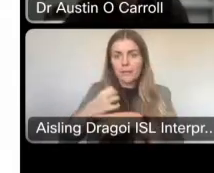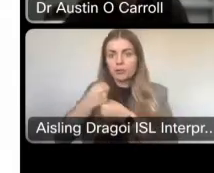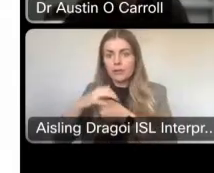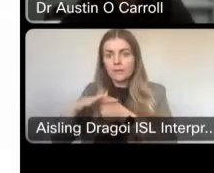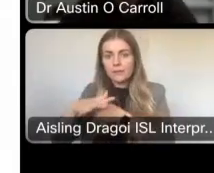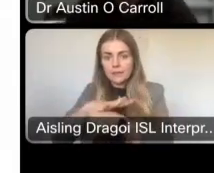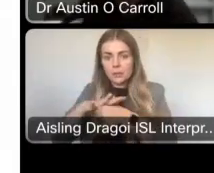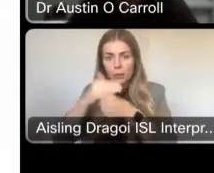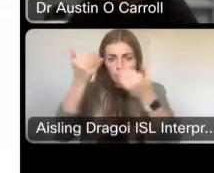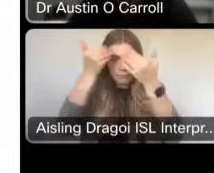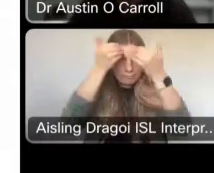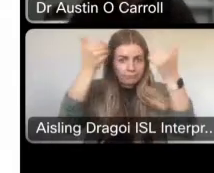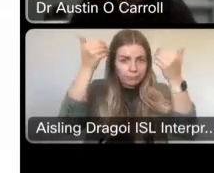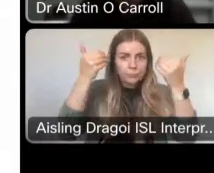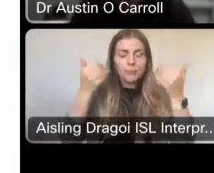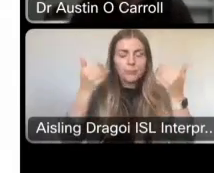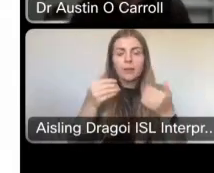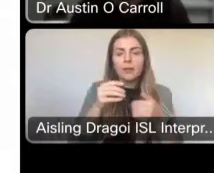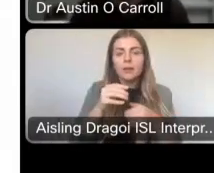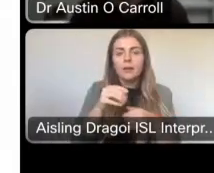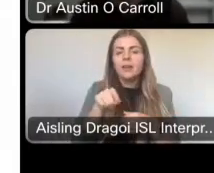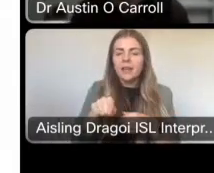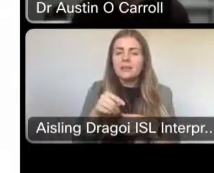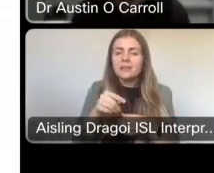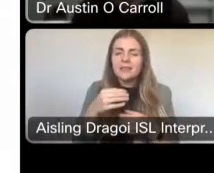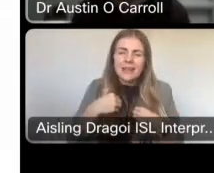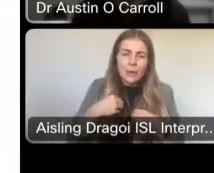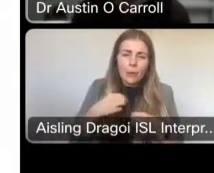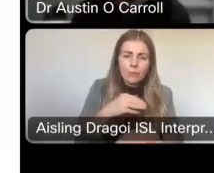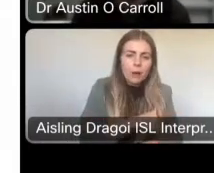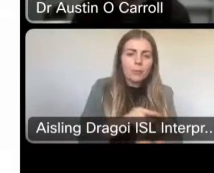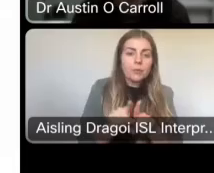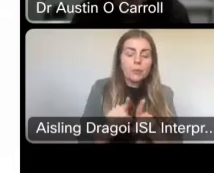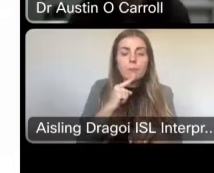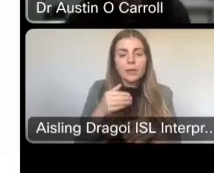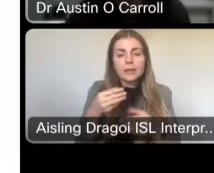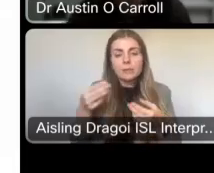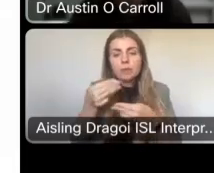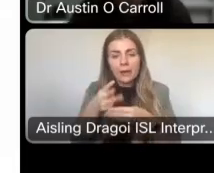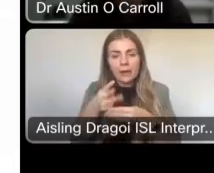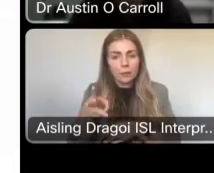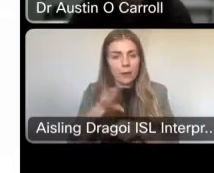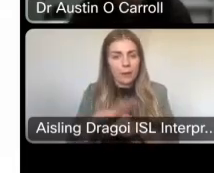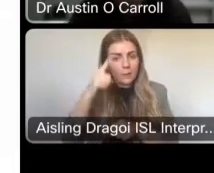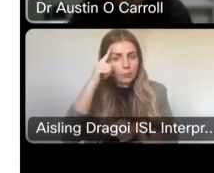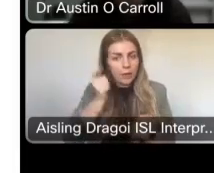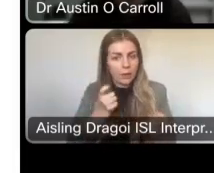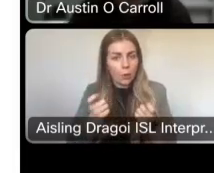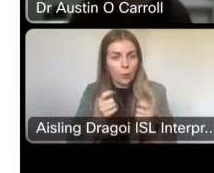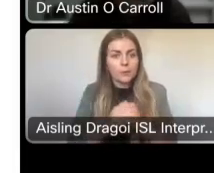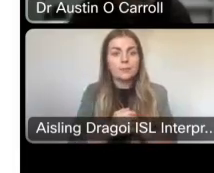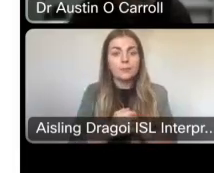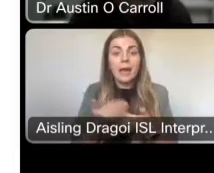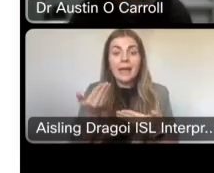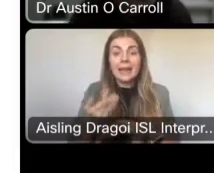own issues, but it also is a very protective thing. So that's the issues about stress. So let's go back to